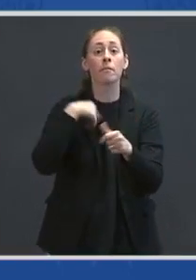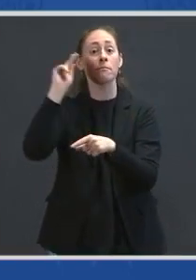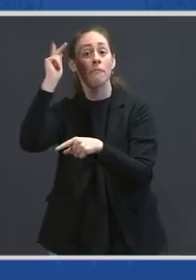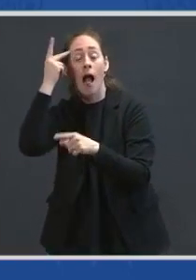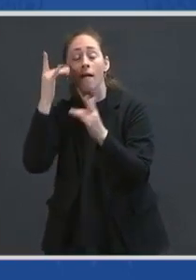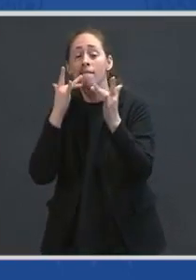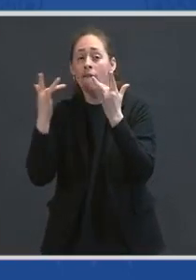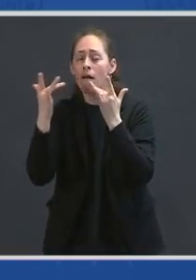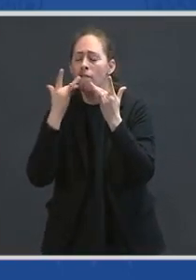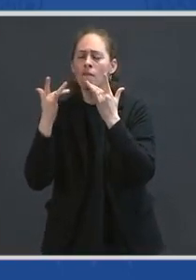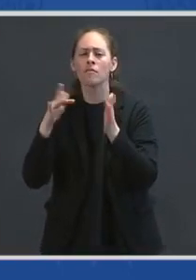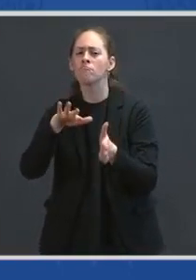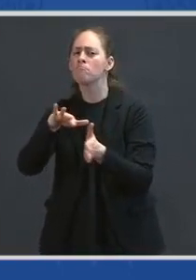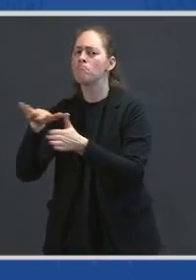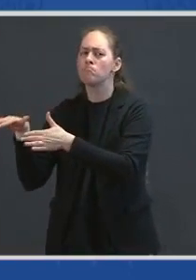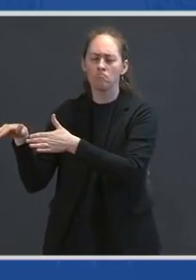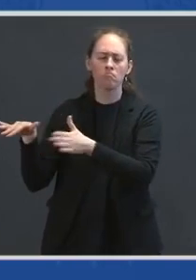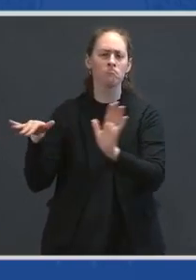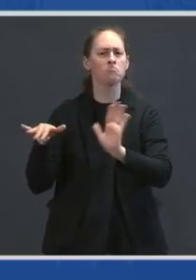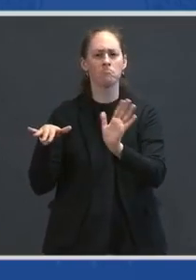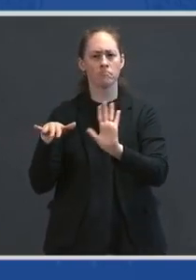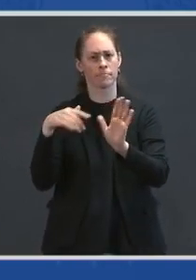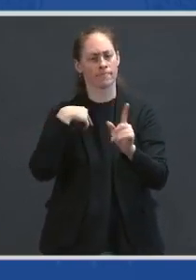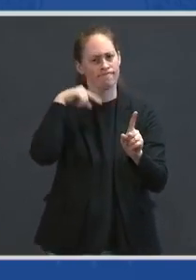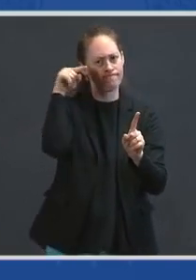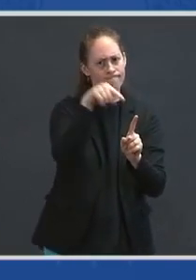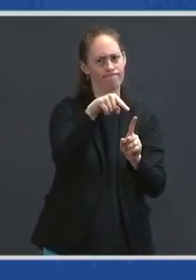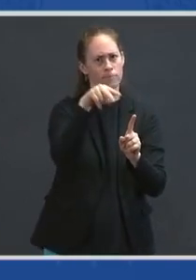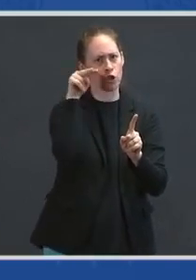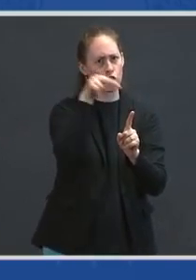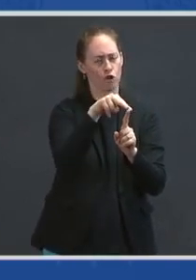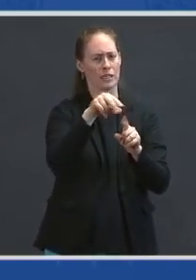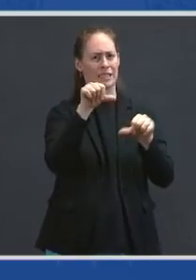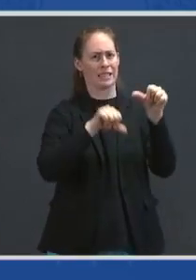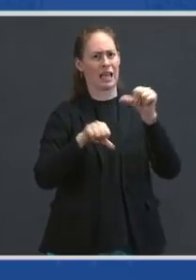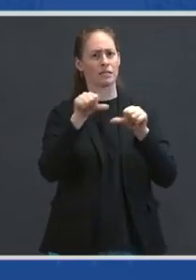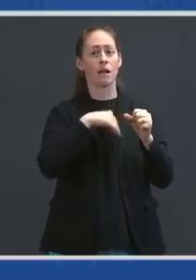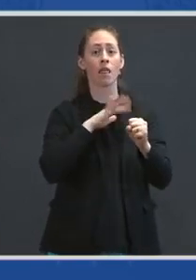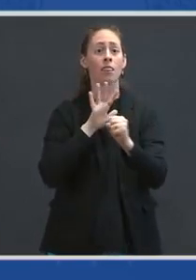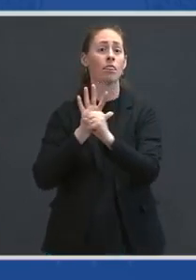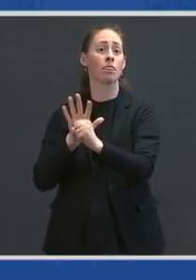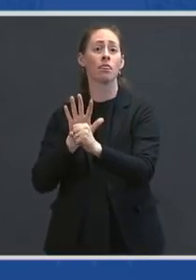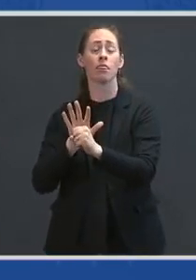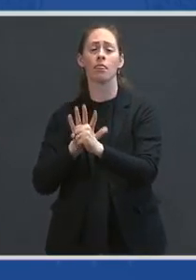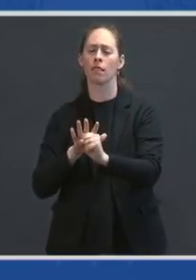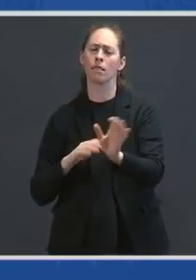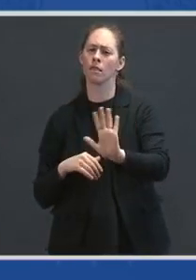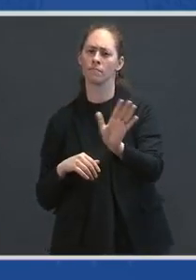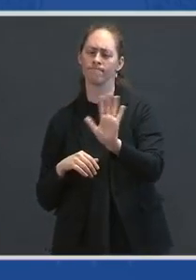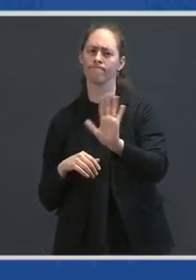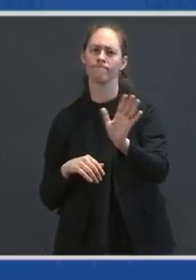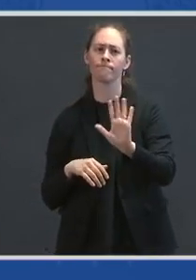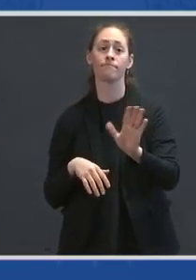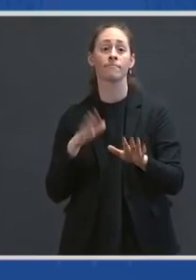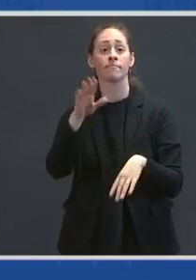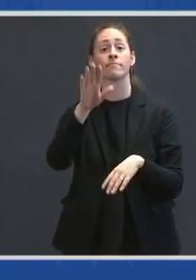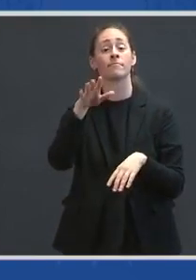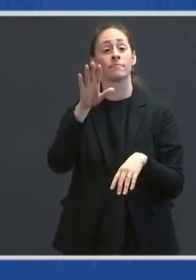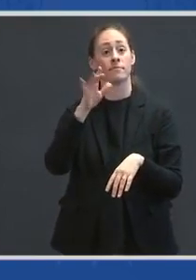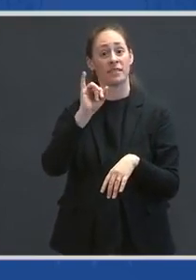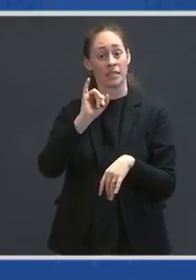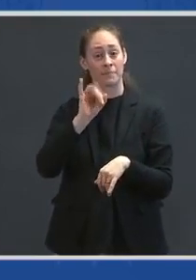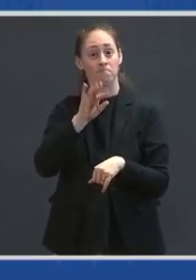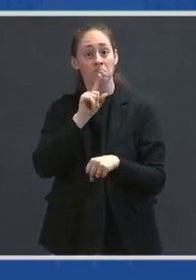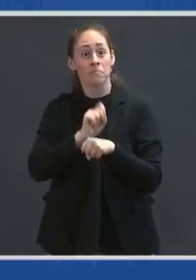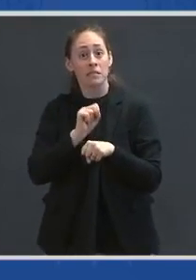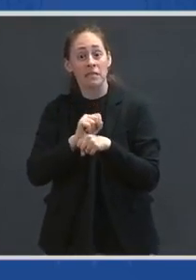will say to the American people is this: if the FDA approves the use of this new vaccine, we have a